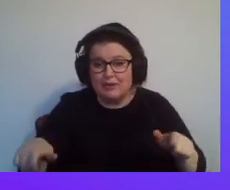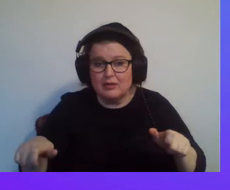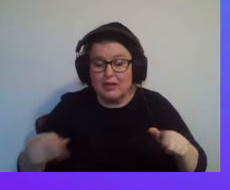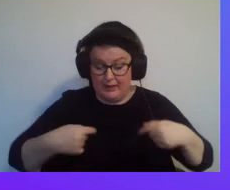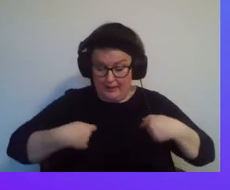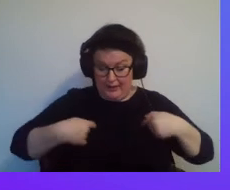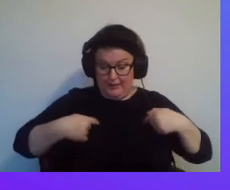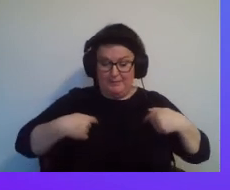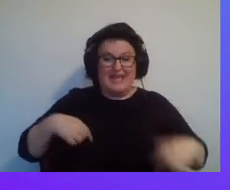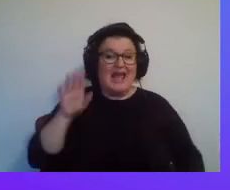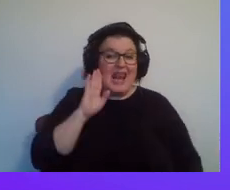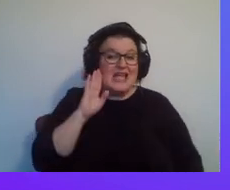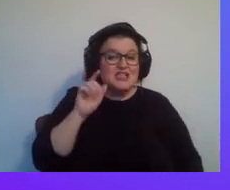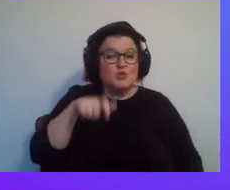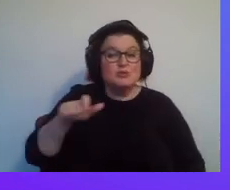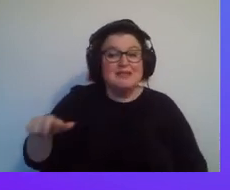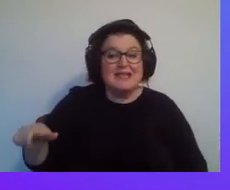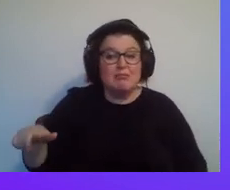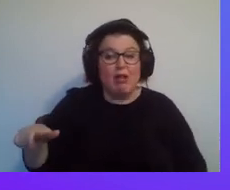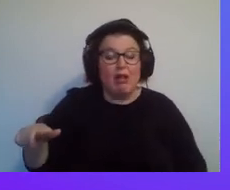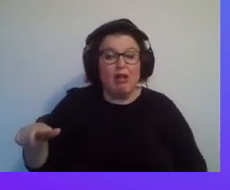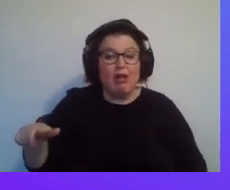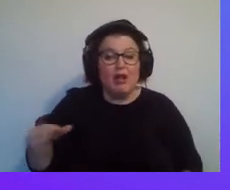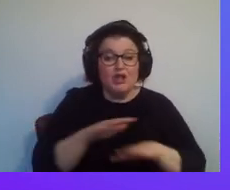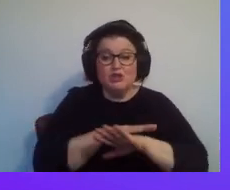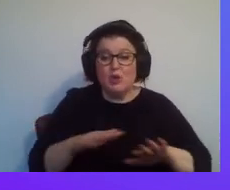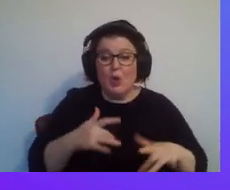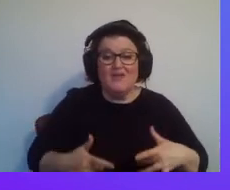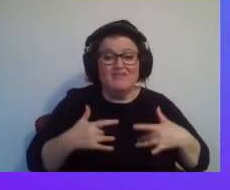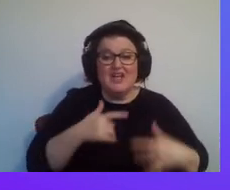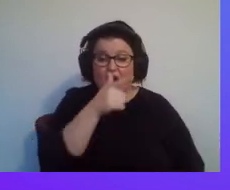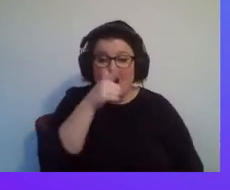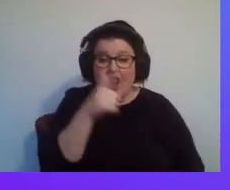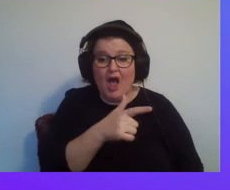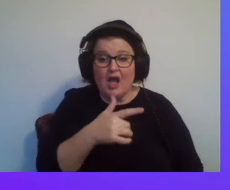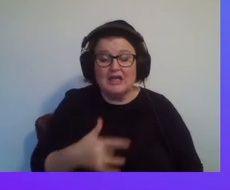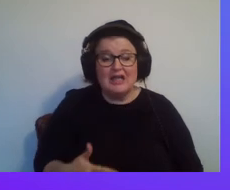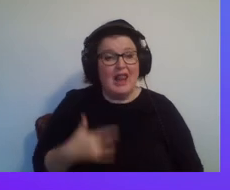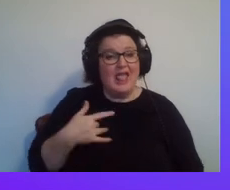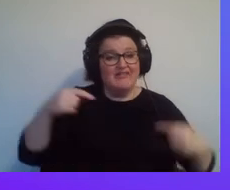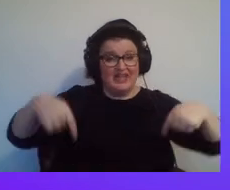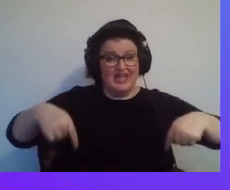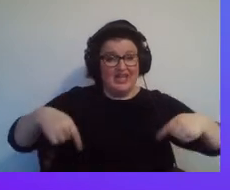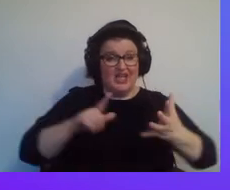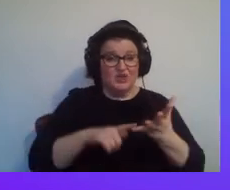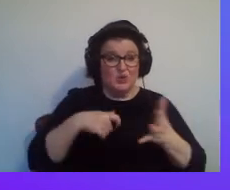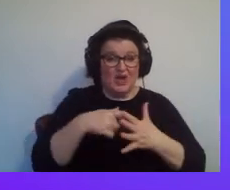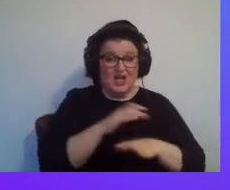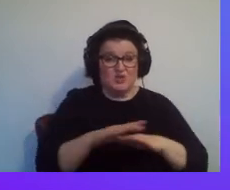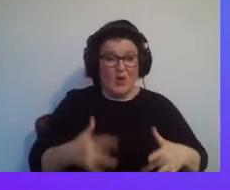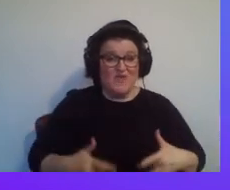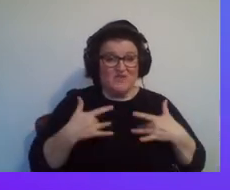day out, don't feel lucky to live in Britain, where we've got well over 100,000 deaths. I think 1,300 people died